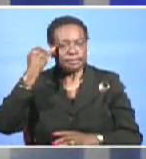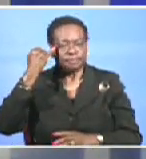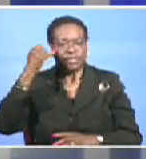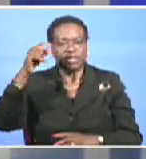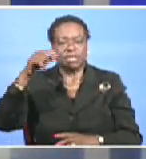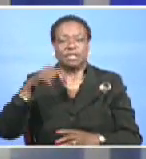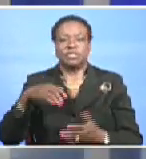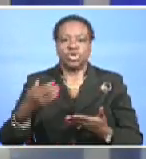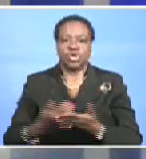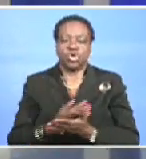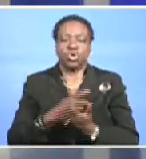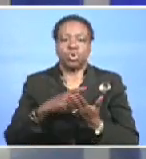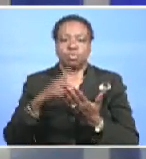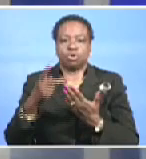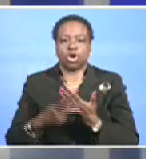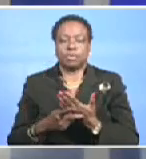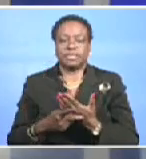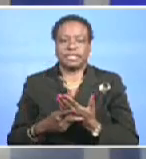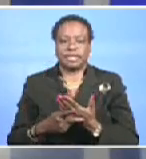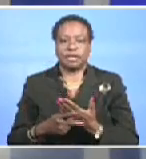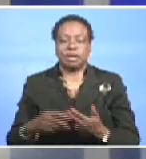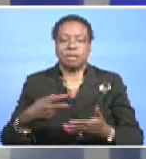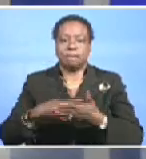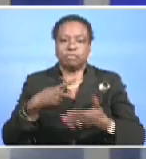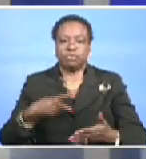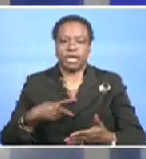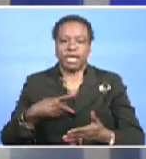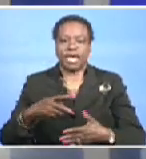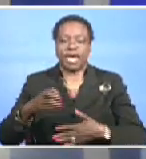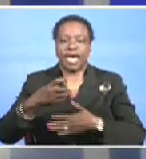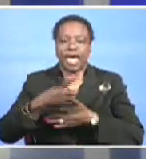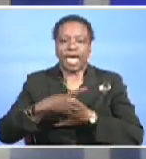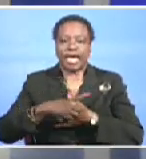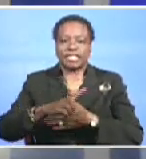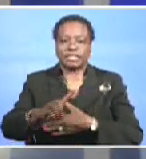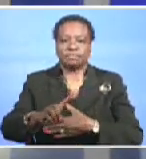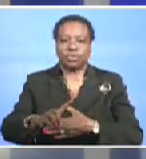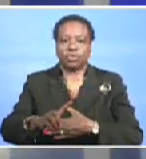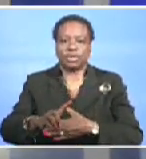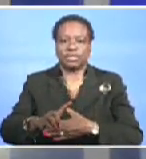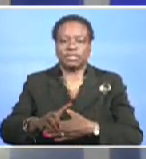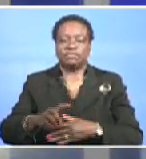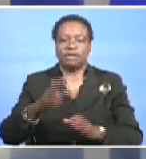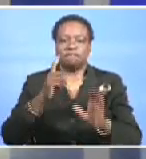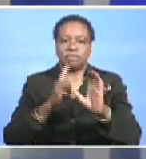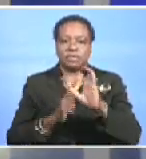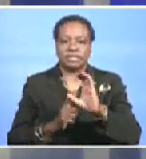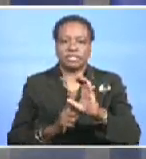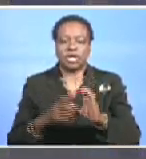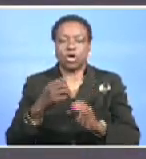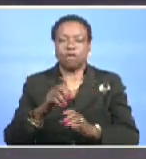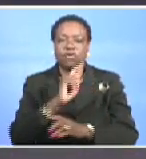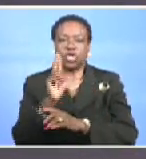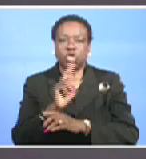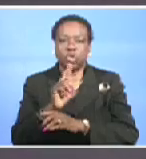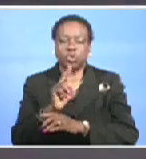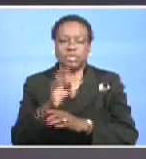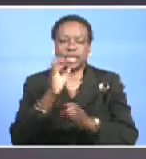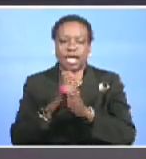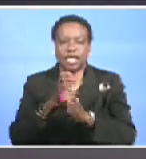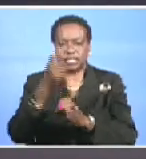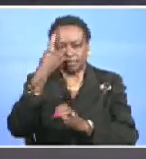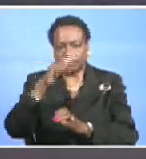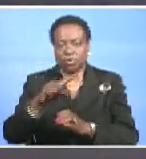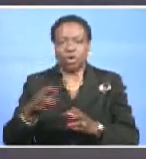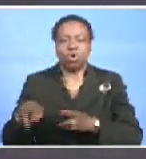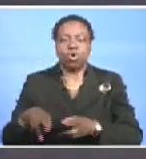is dubbed the Pre-Export Verification of Conformity of Used Vehicles for Roadworthiness. The Bahamas,